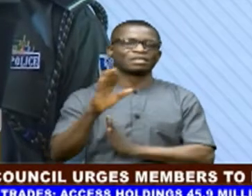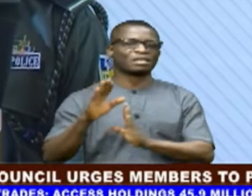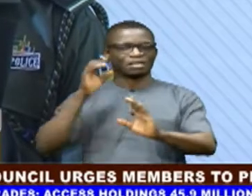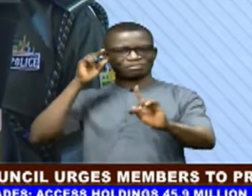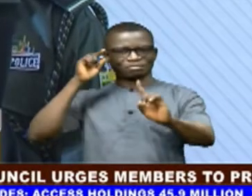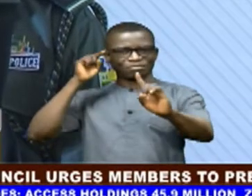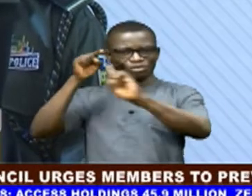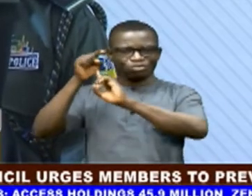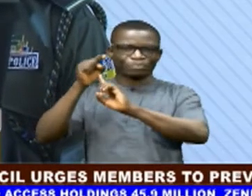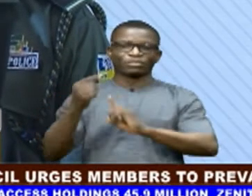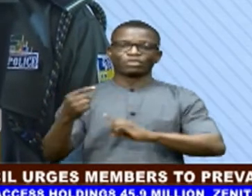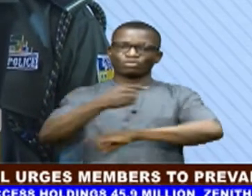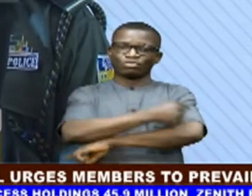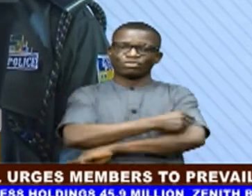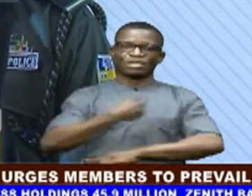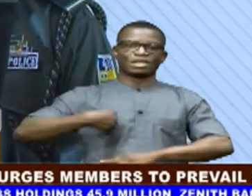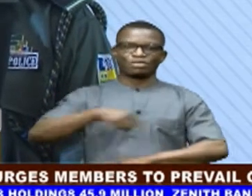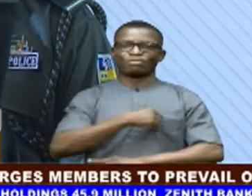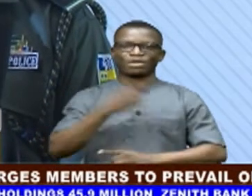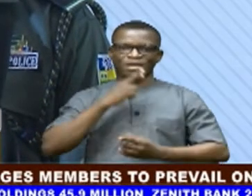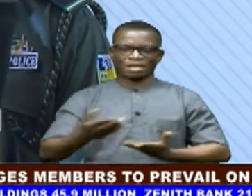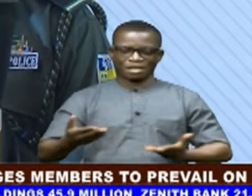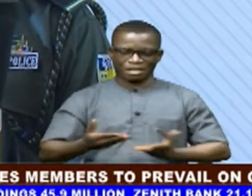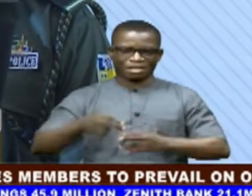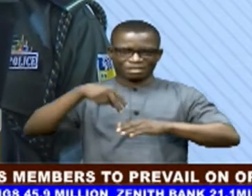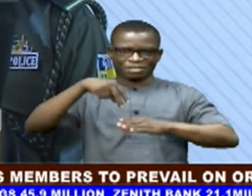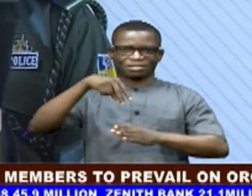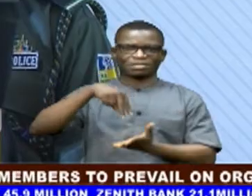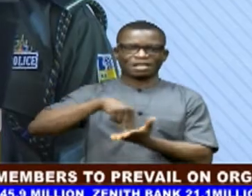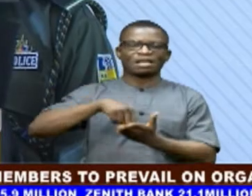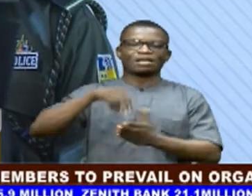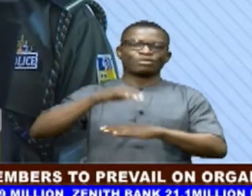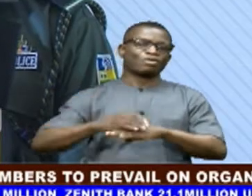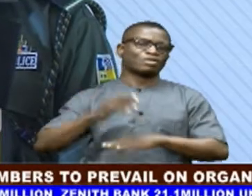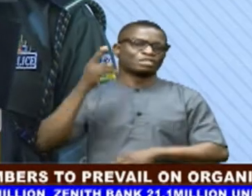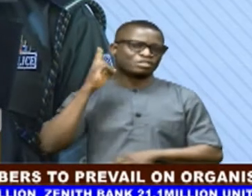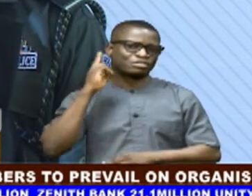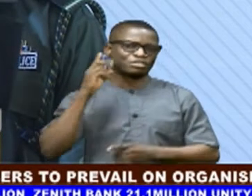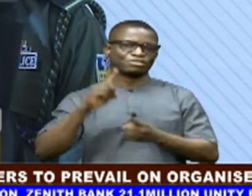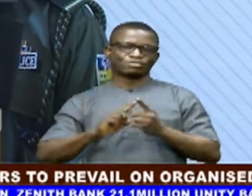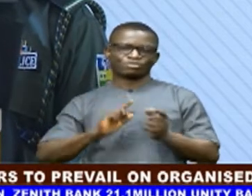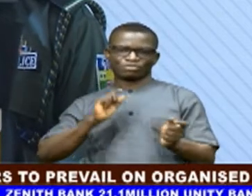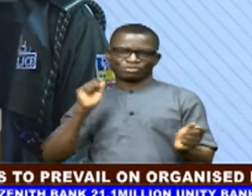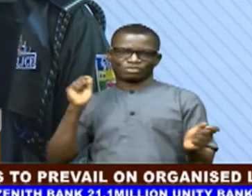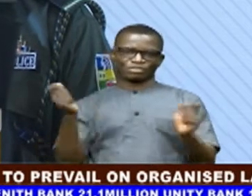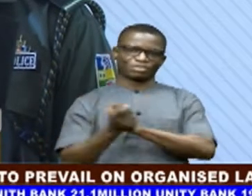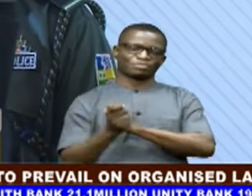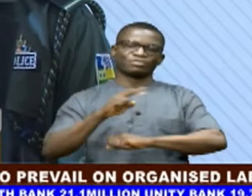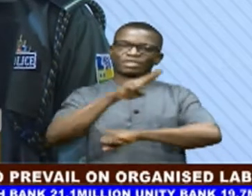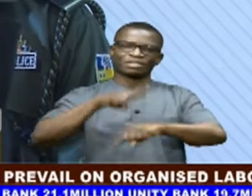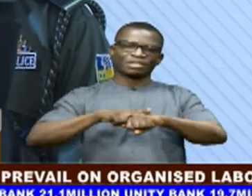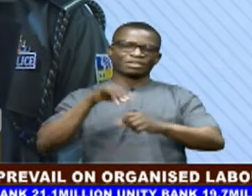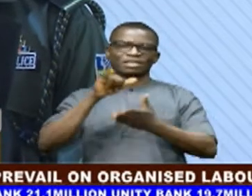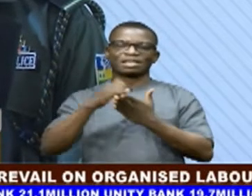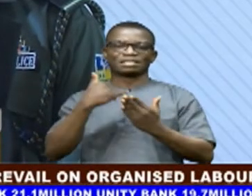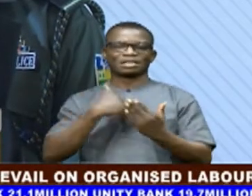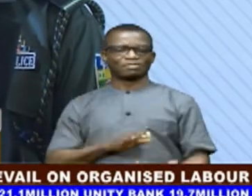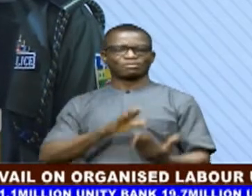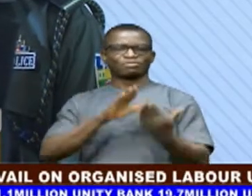Today we stand on the precipice of history to reflect upon a nation that has defied the predictions